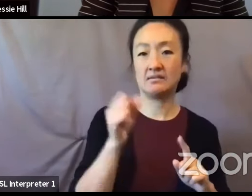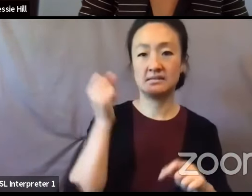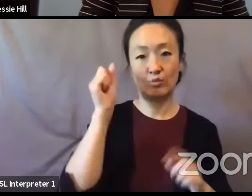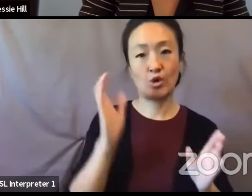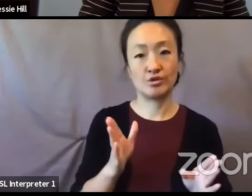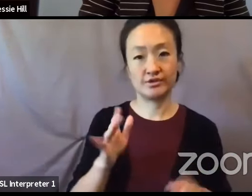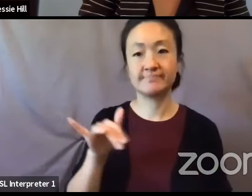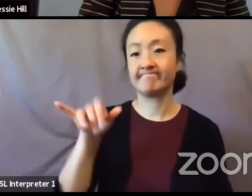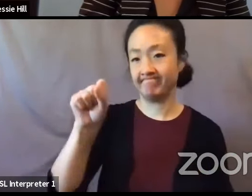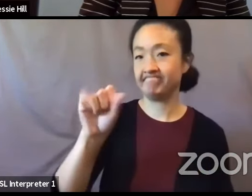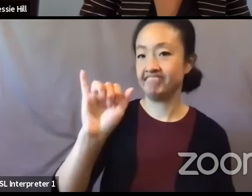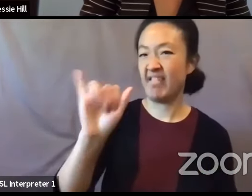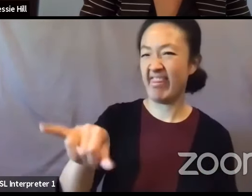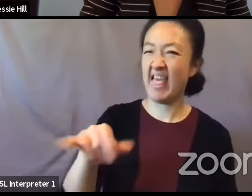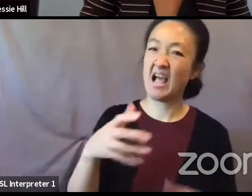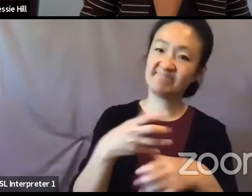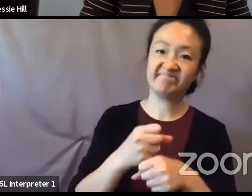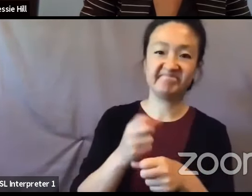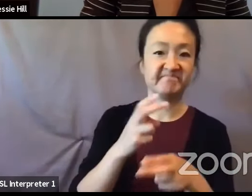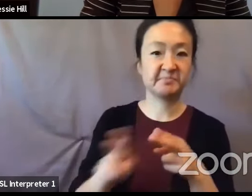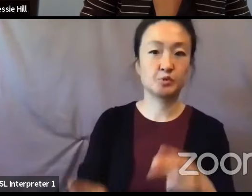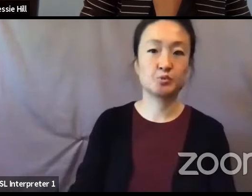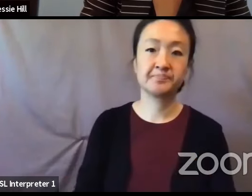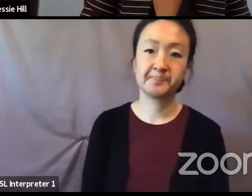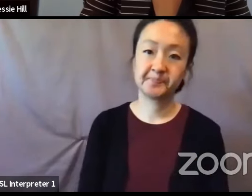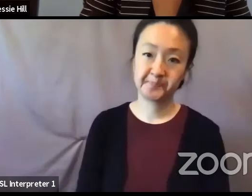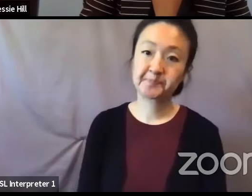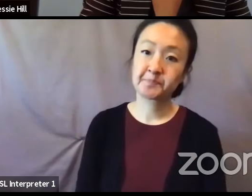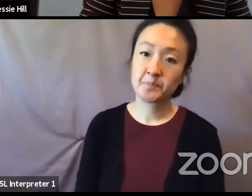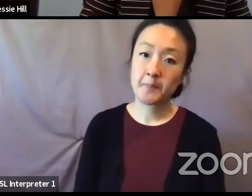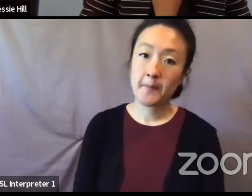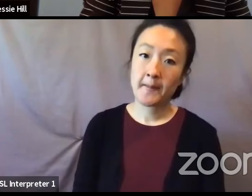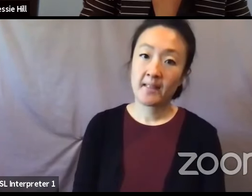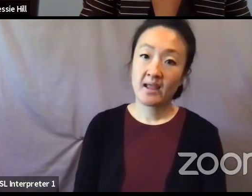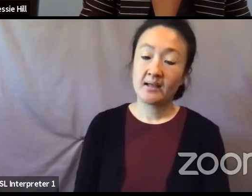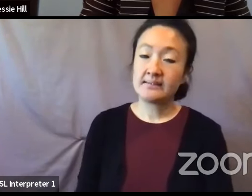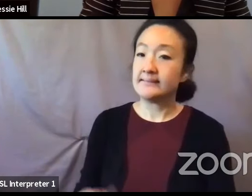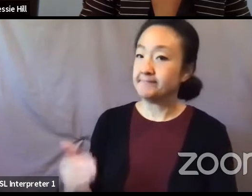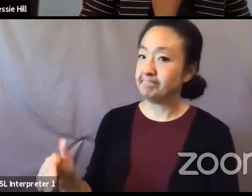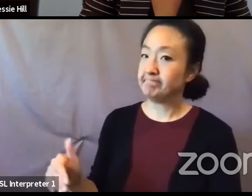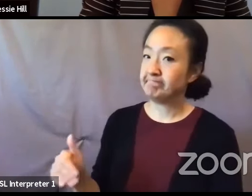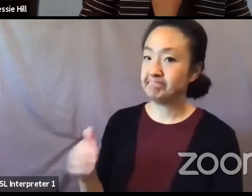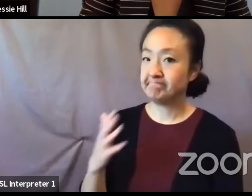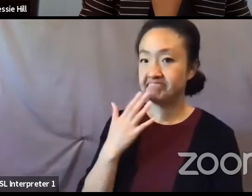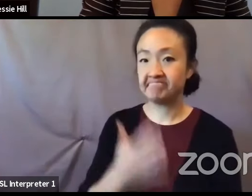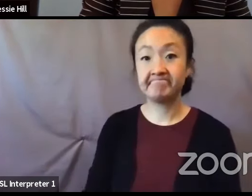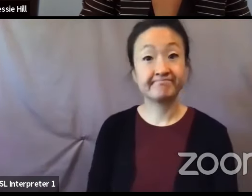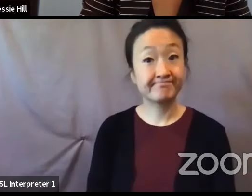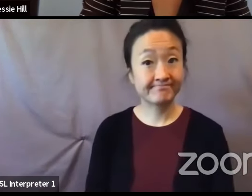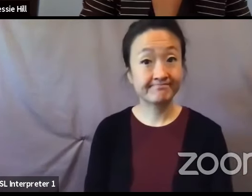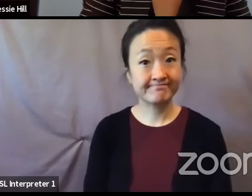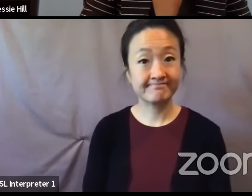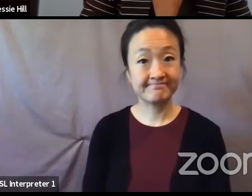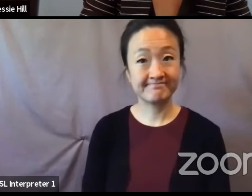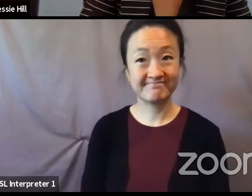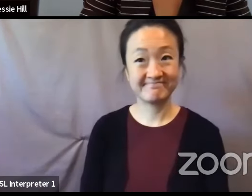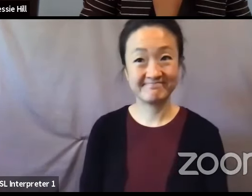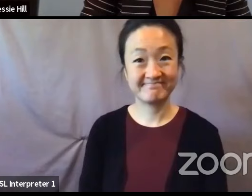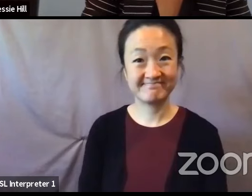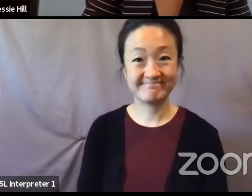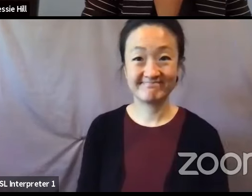Yes, that's the long and short of it. Wow. Thanks. Of those laws. So